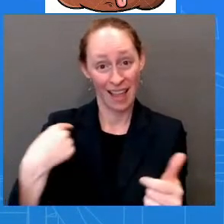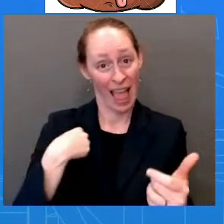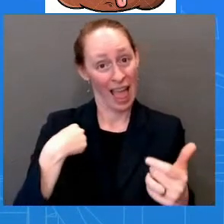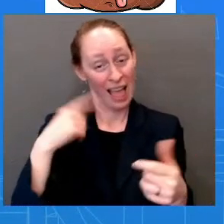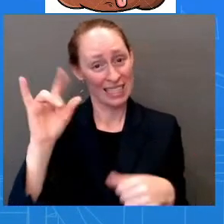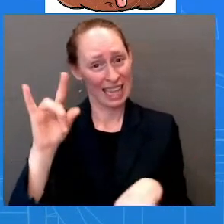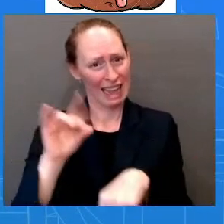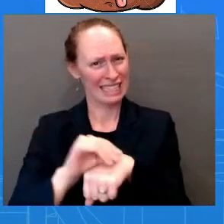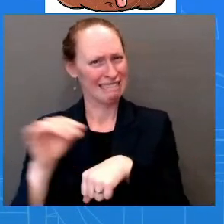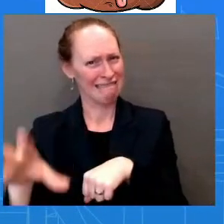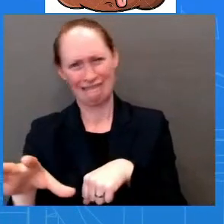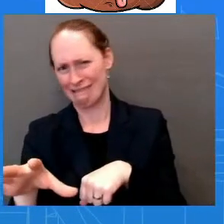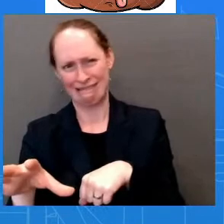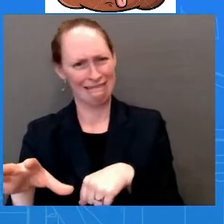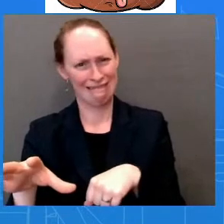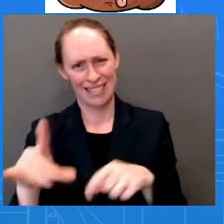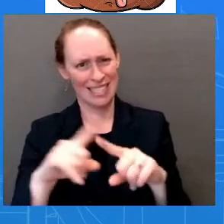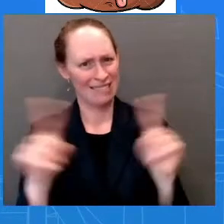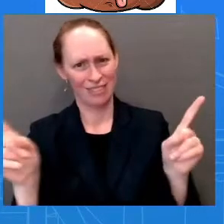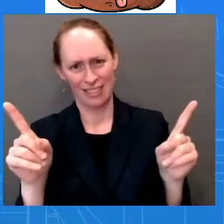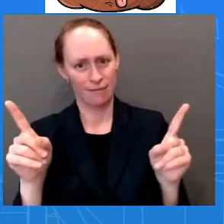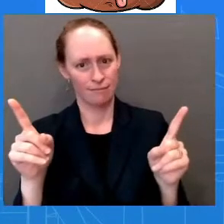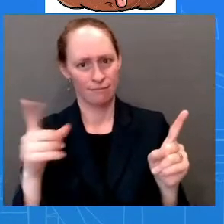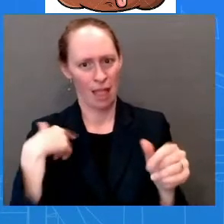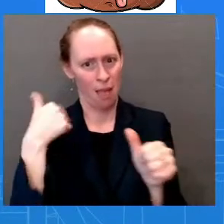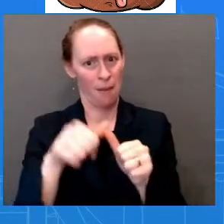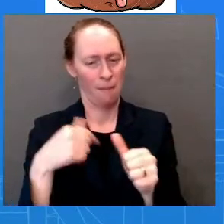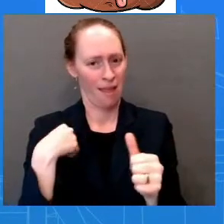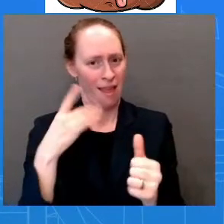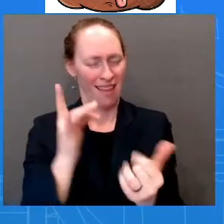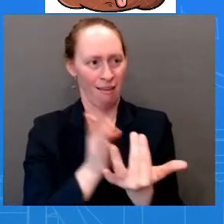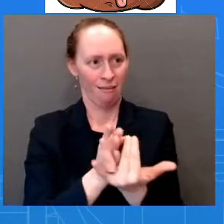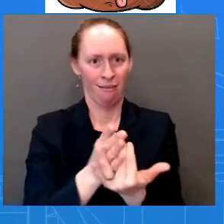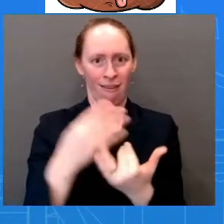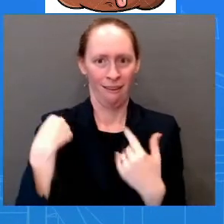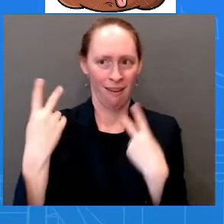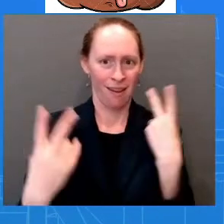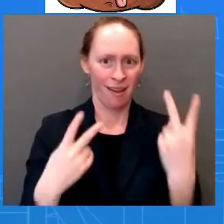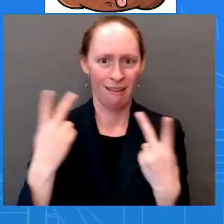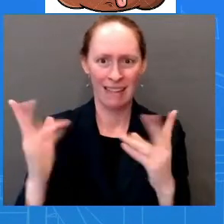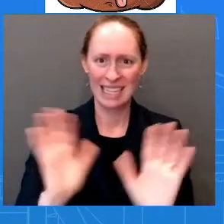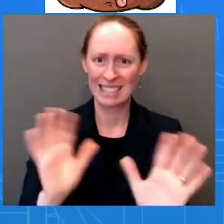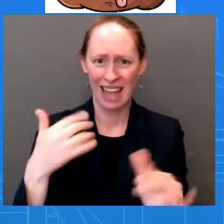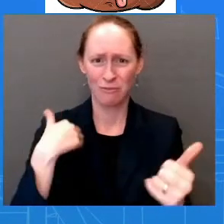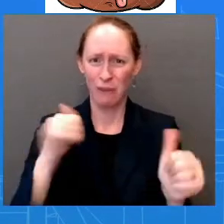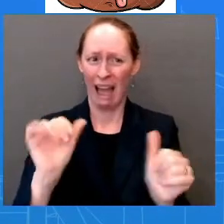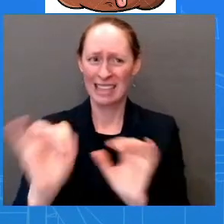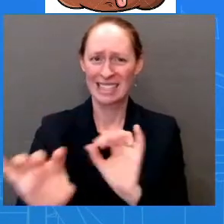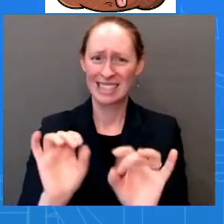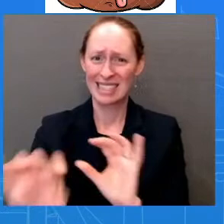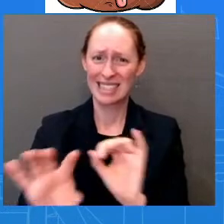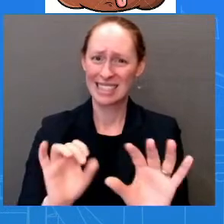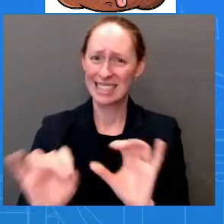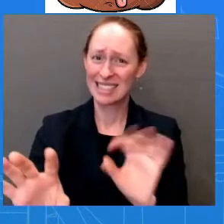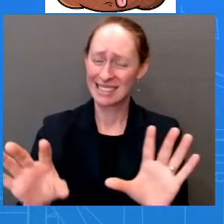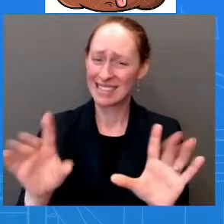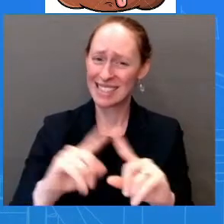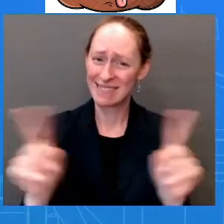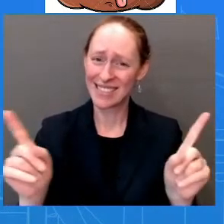But, yeah, I mean, we have to continue, and we were just talking about this a little while ago. The way you